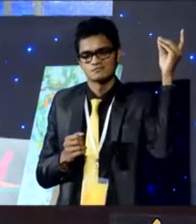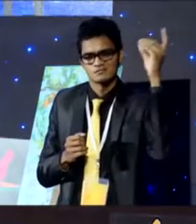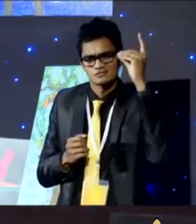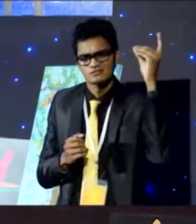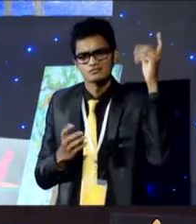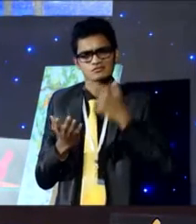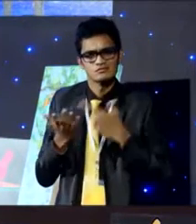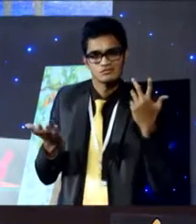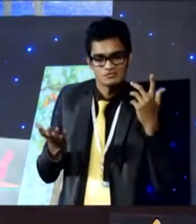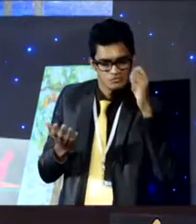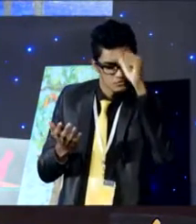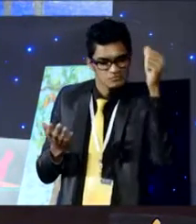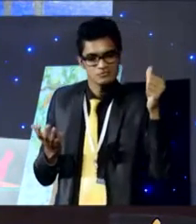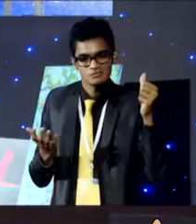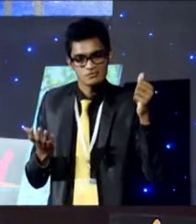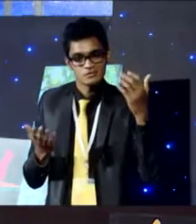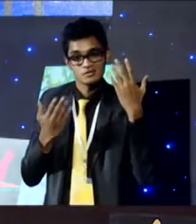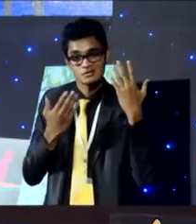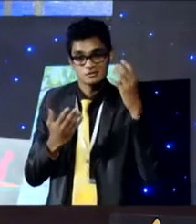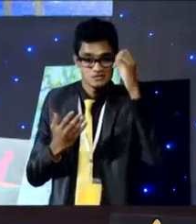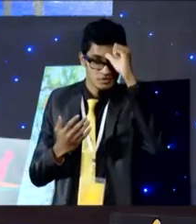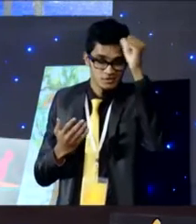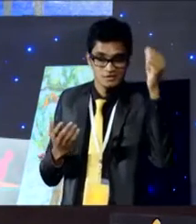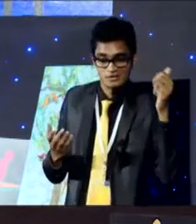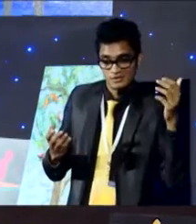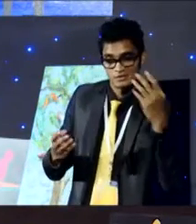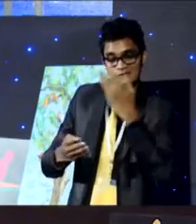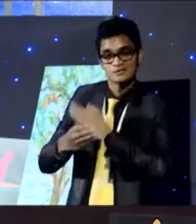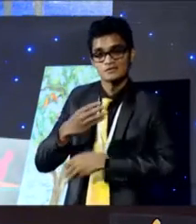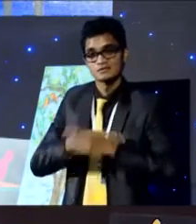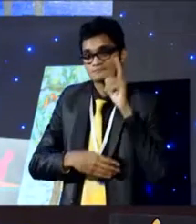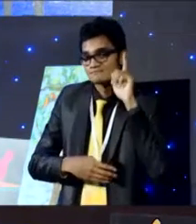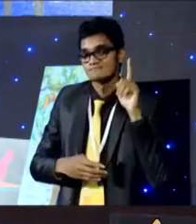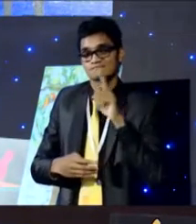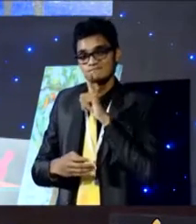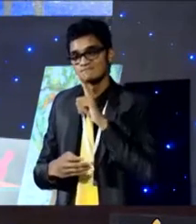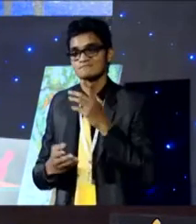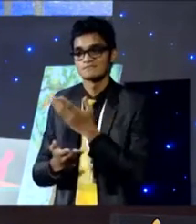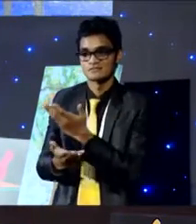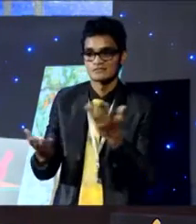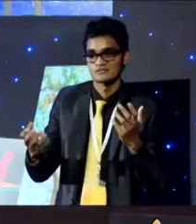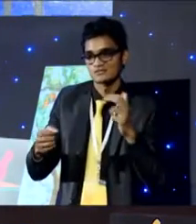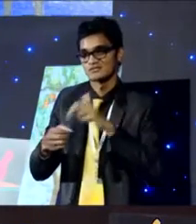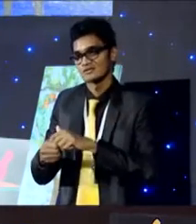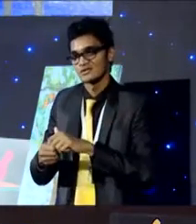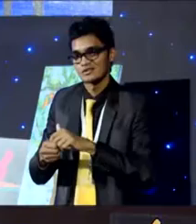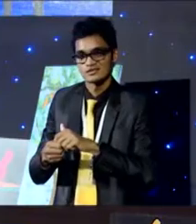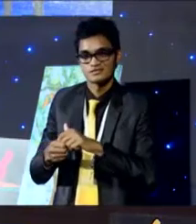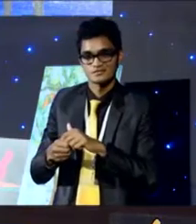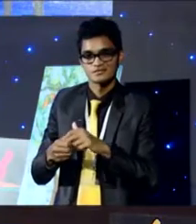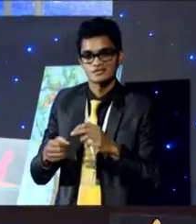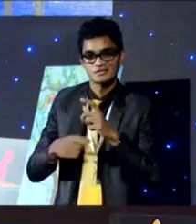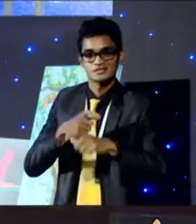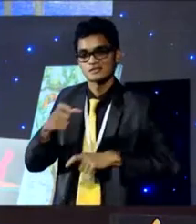Dream of those India which would include voice of those who cannot hear. Dream of those India which